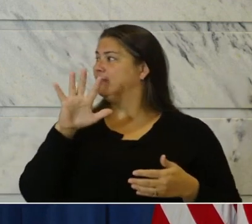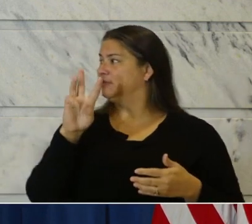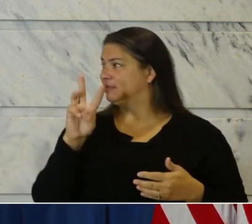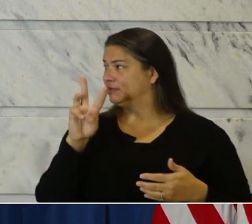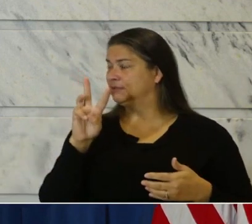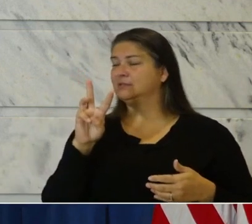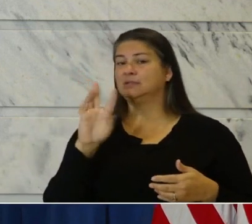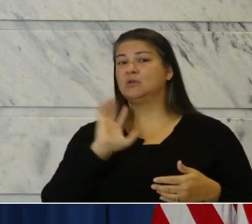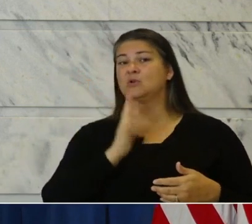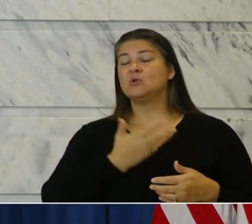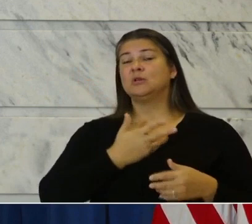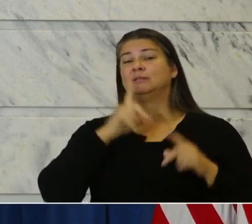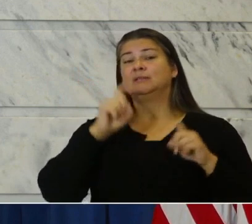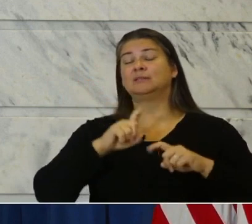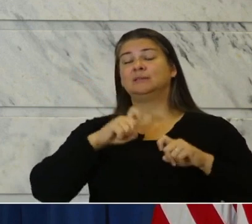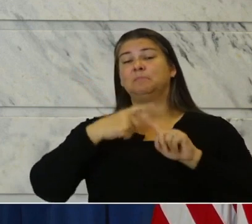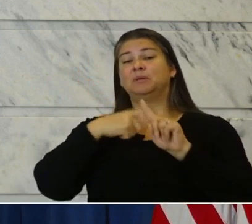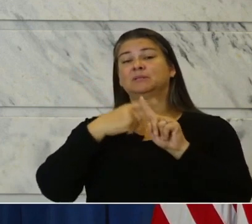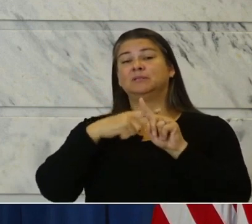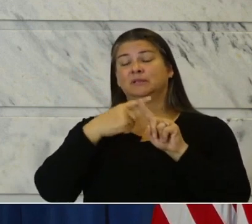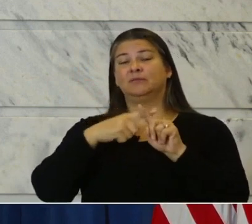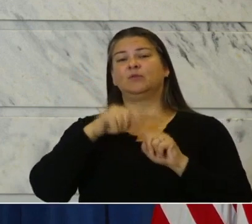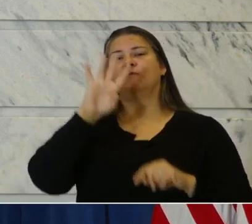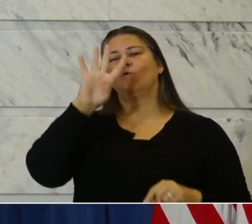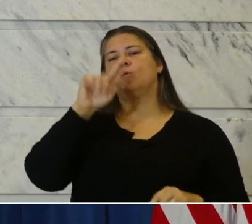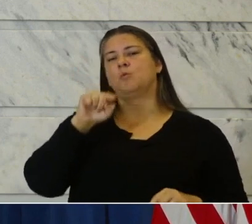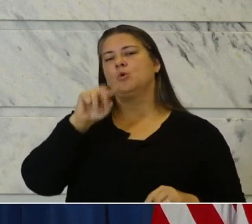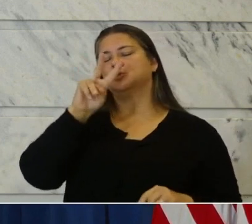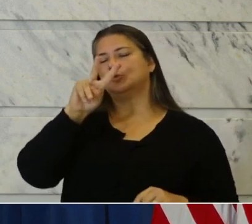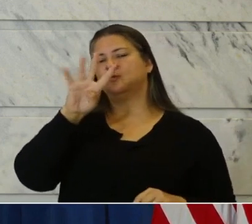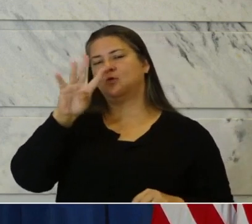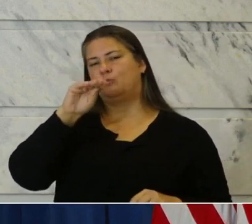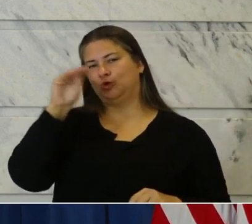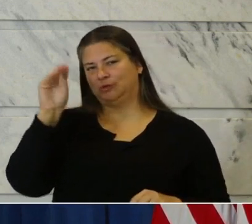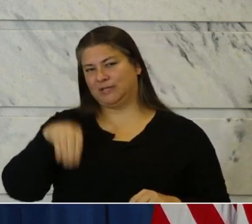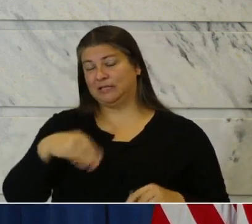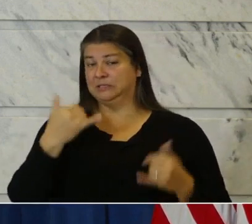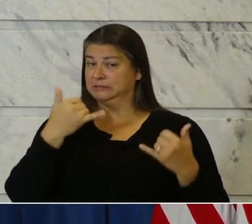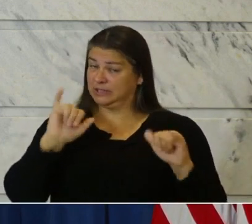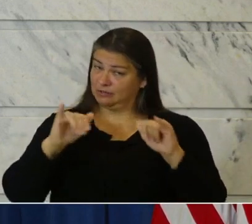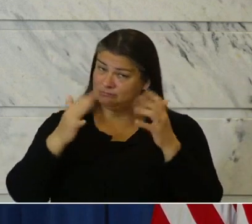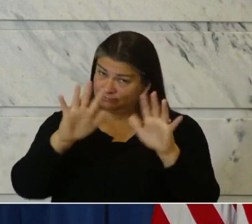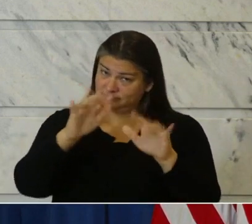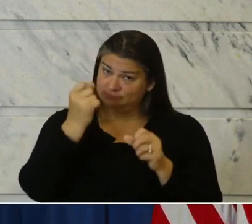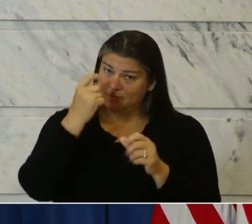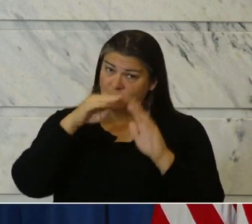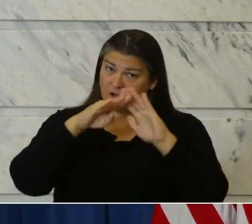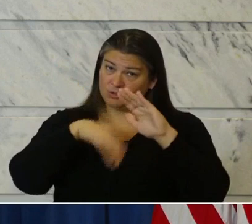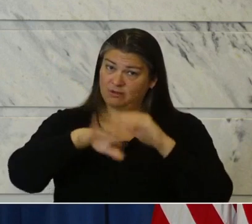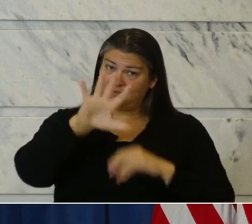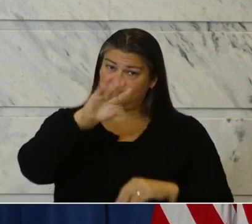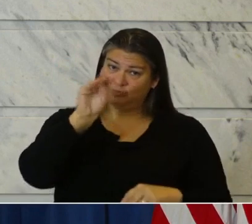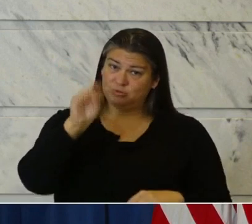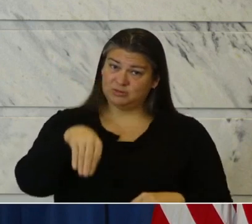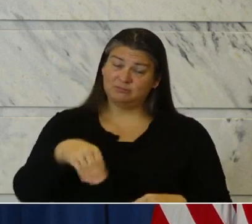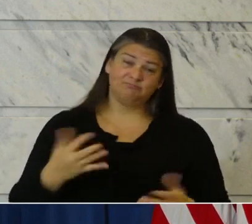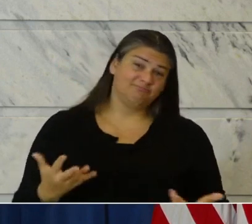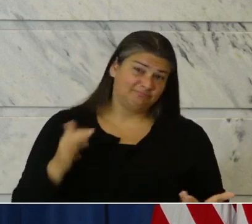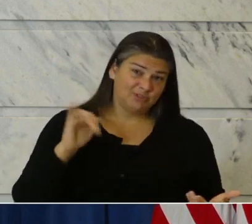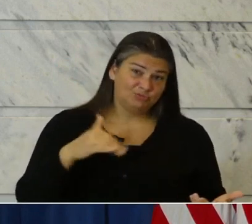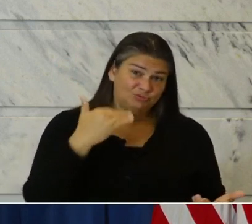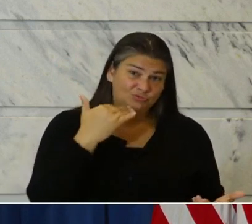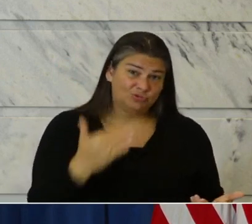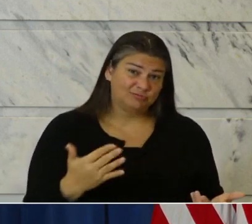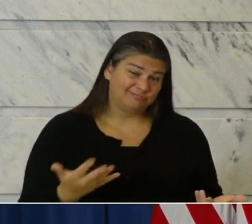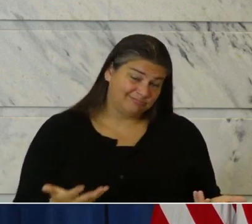67,856. Now, our test positivity is at 4.24%, still below 5%. That's a positive thing.